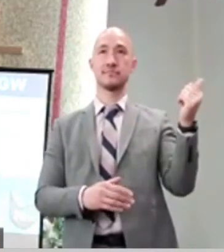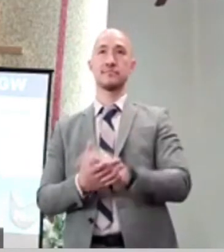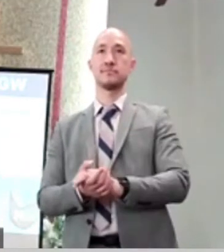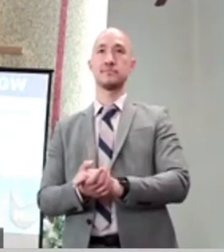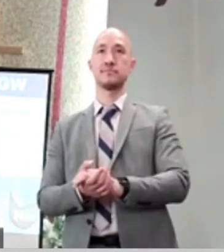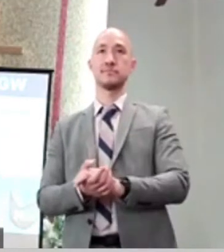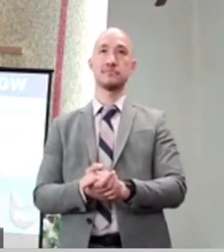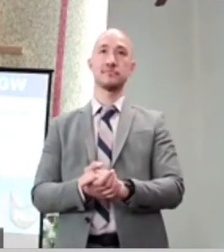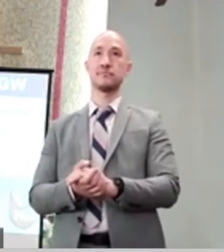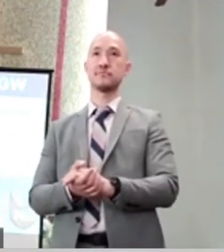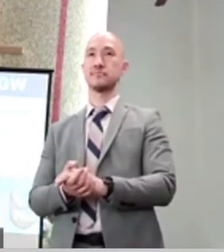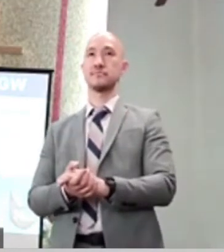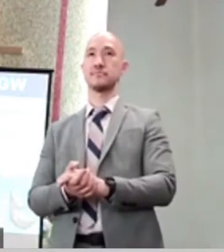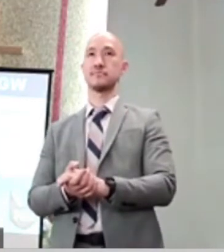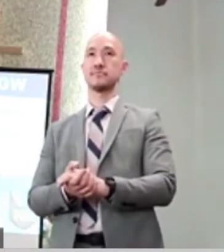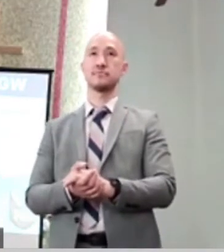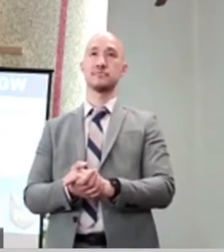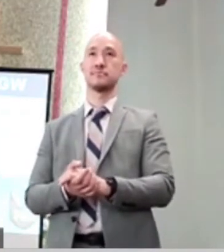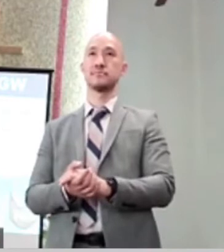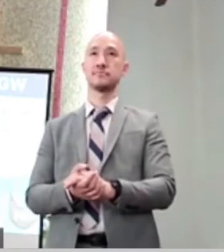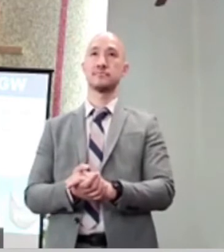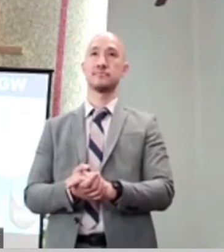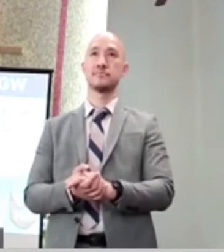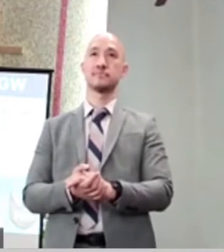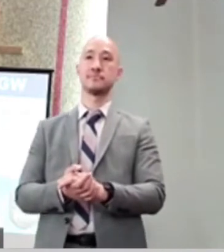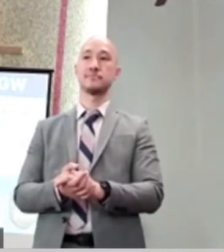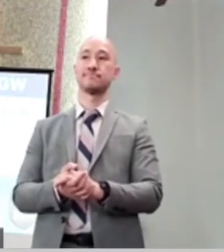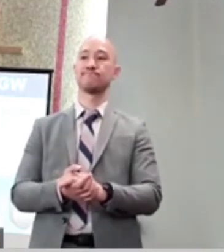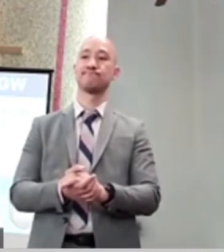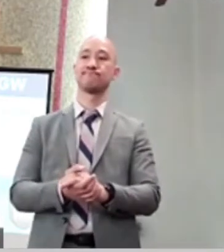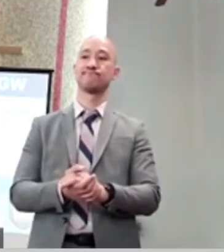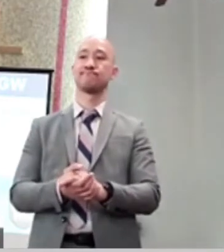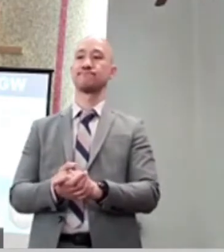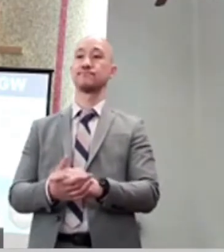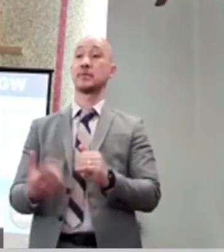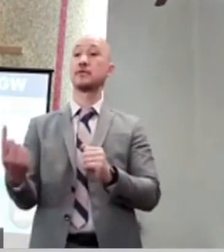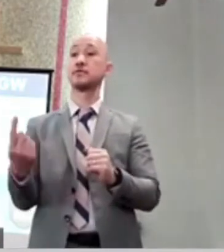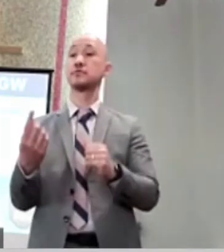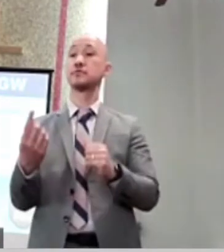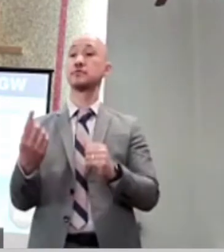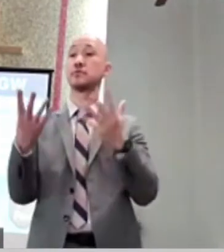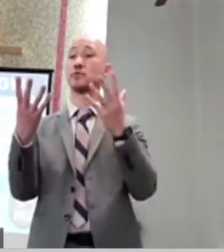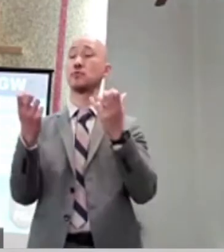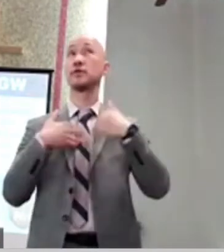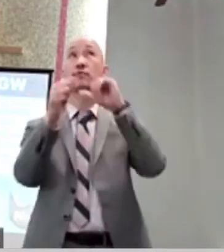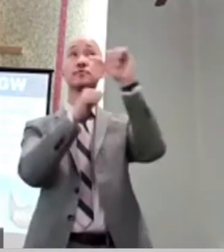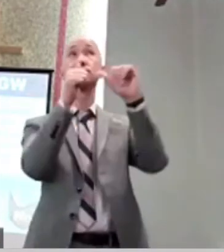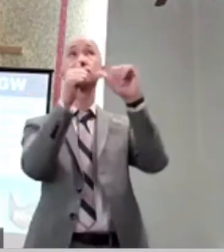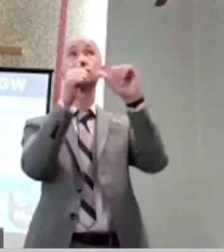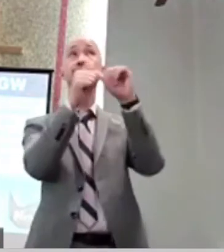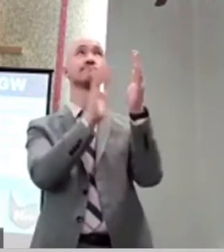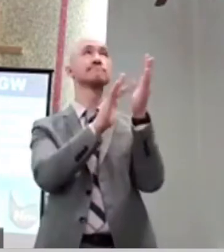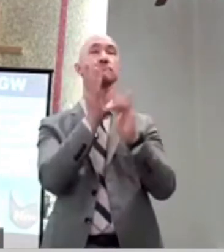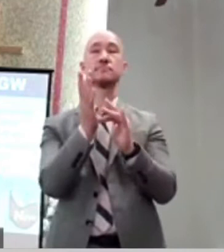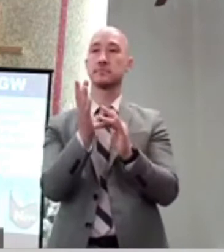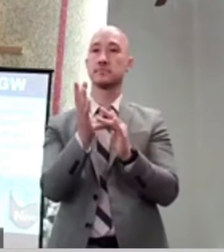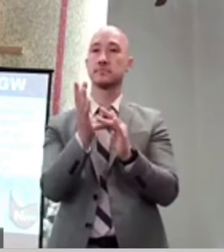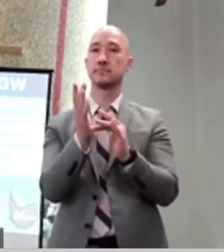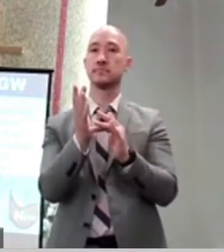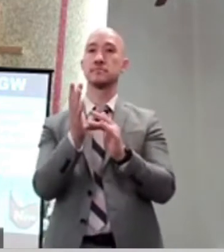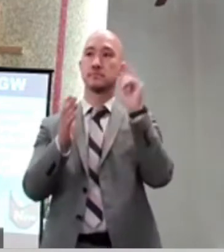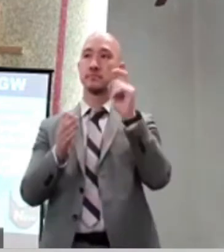know him as Lord and Savior so that they can embrace his covenant, not the other way around. And that's what